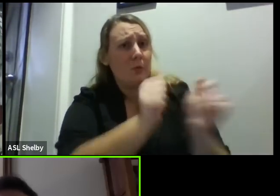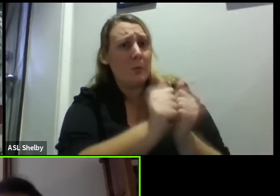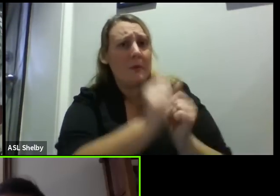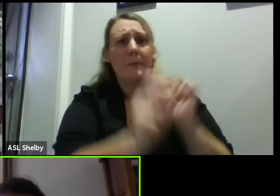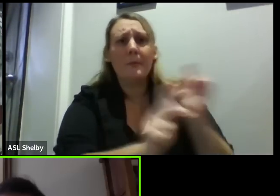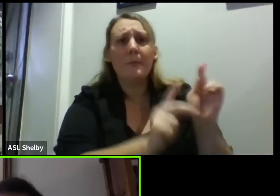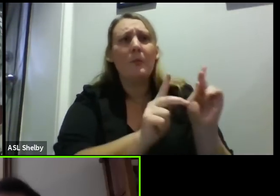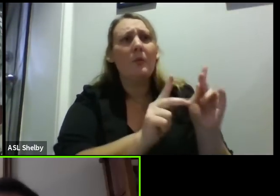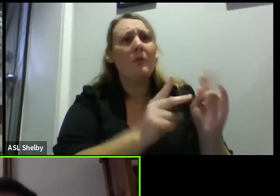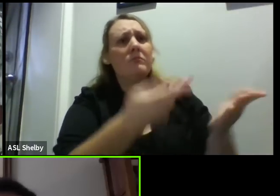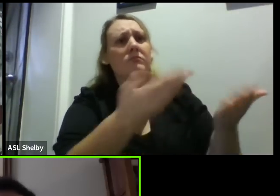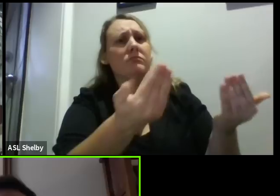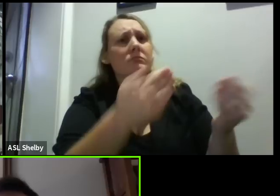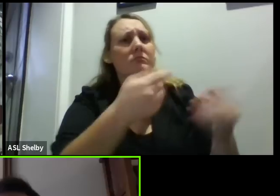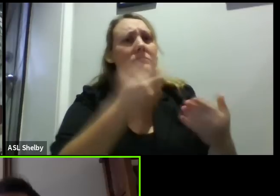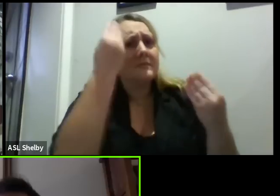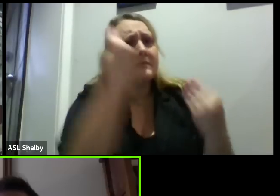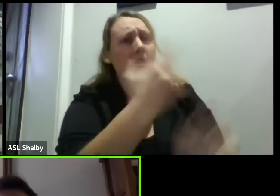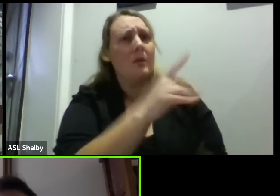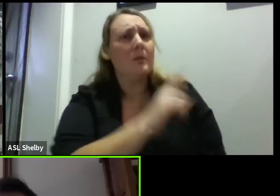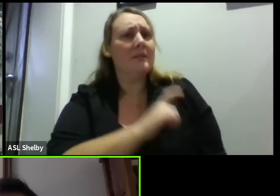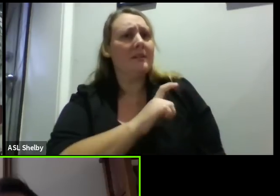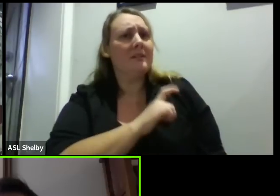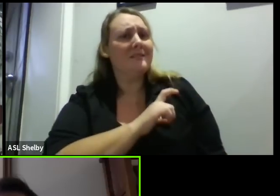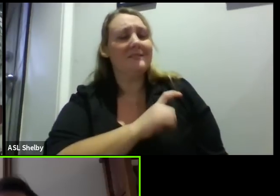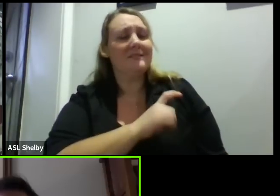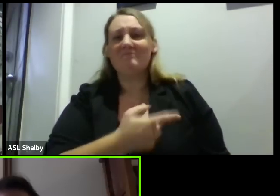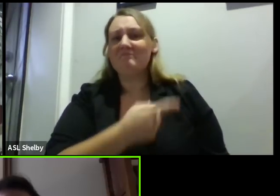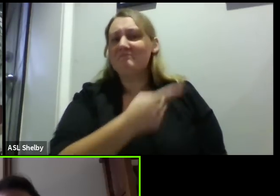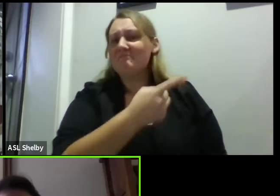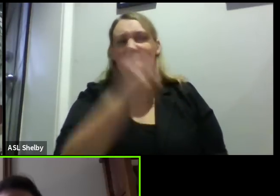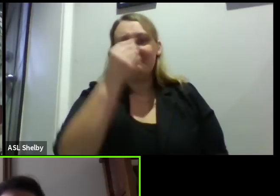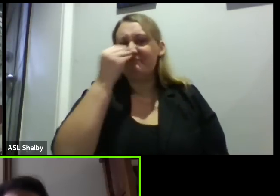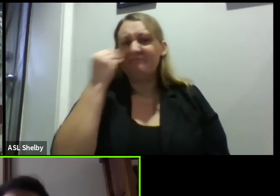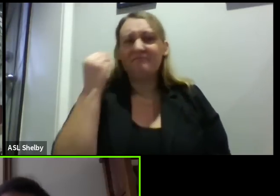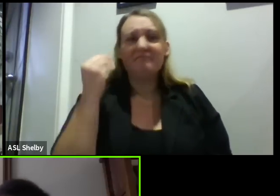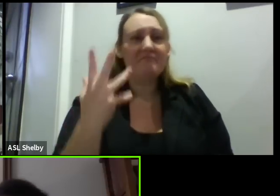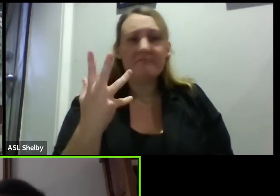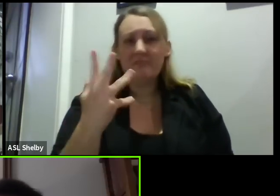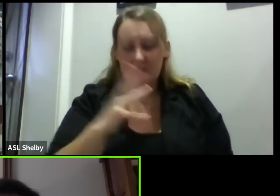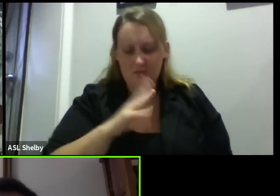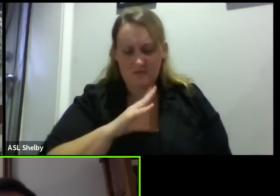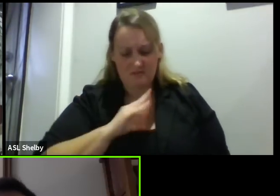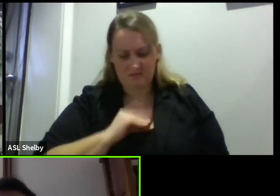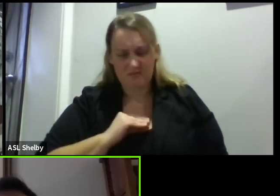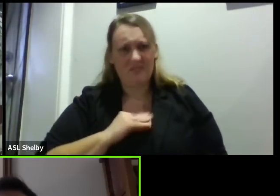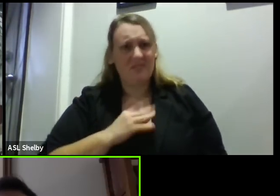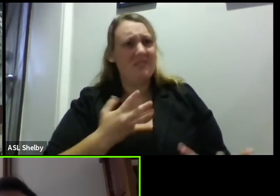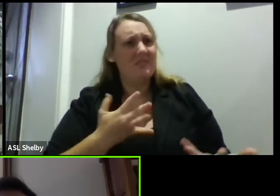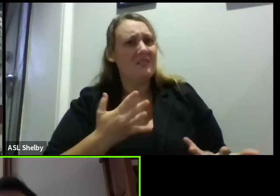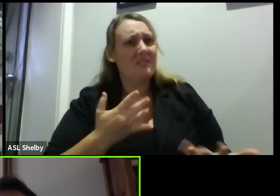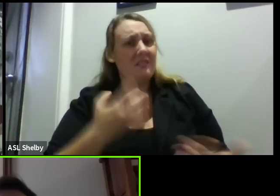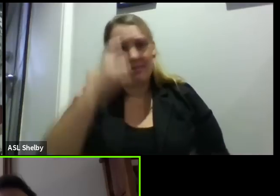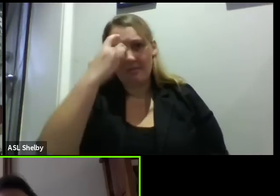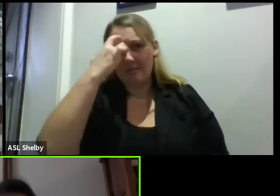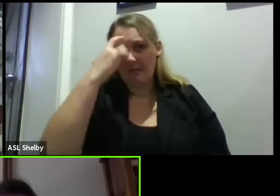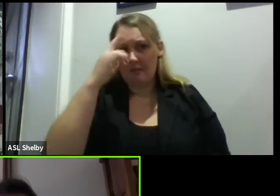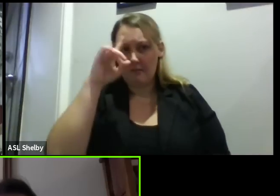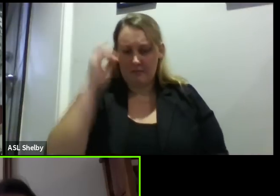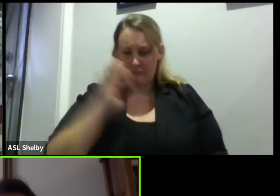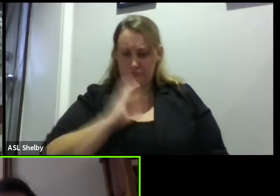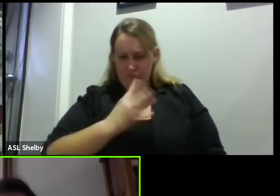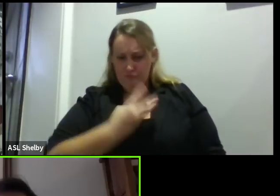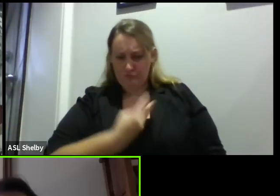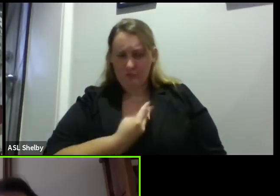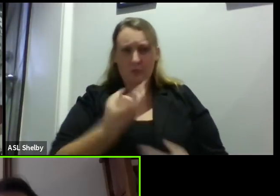police mocks us, belittles us, berates us based on our name, for example. And it's very